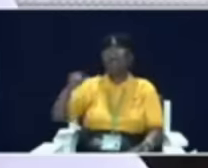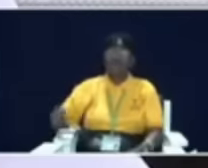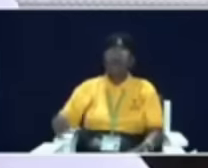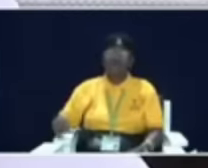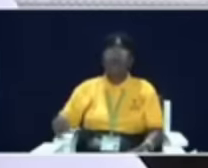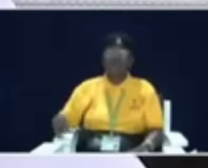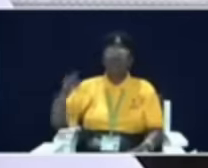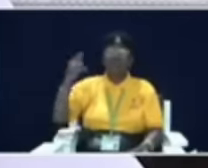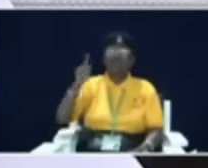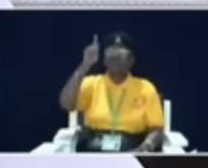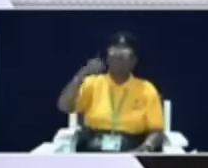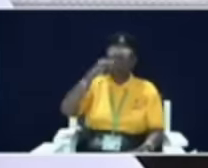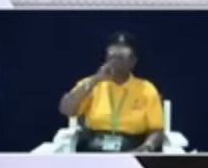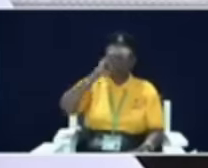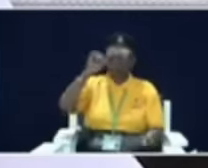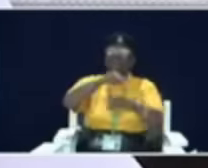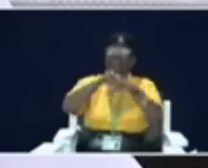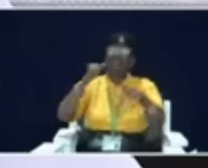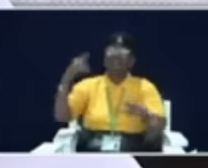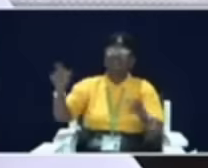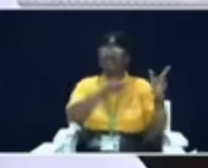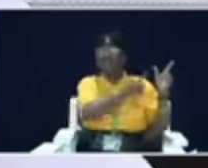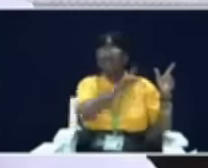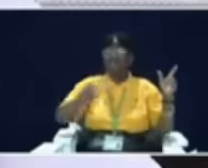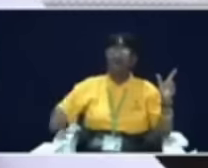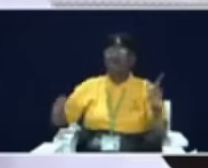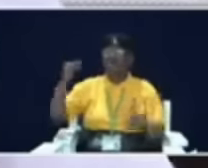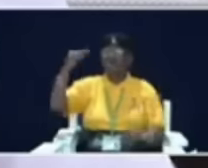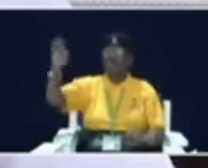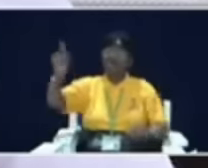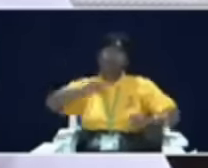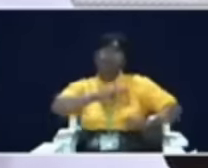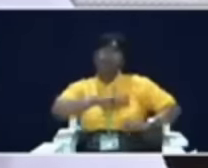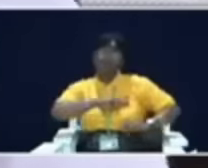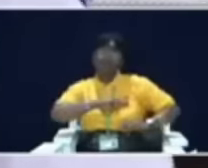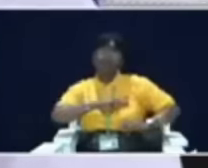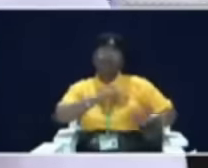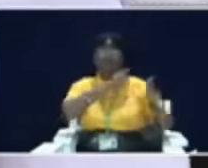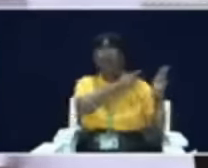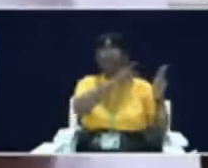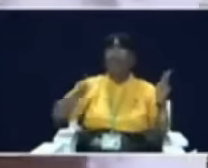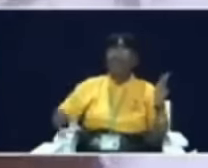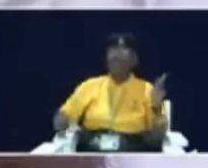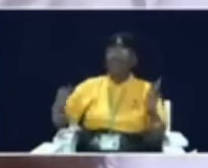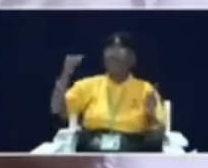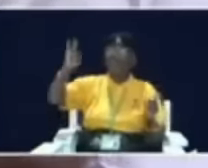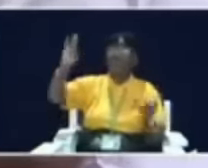the one who is called the Lord of hosts, the King of glory,